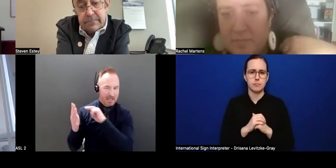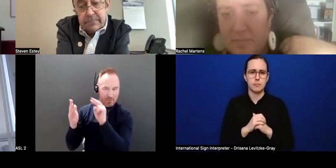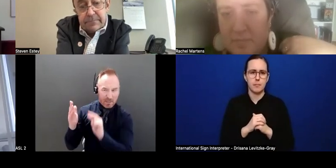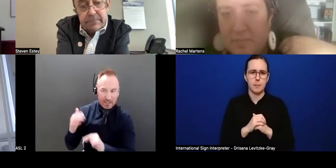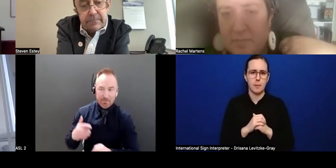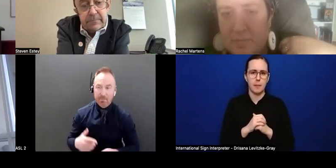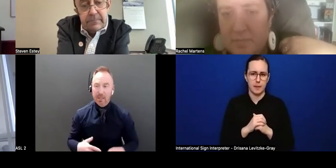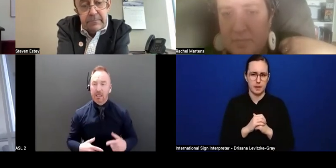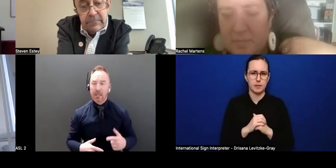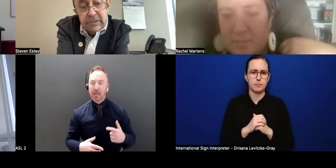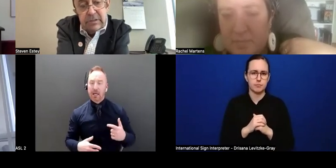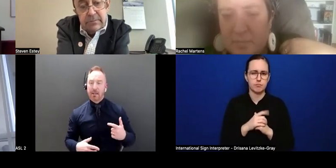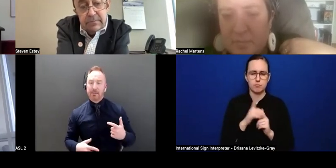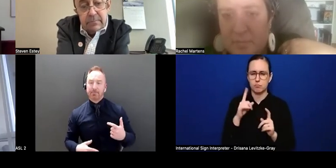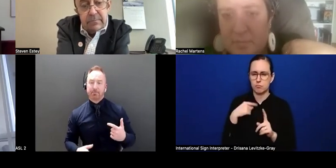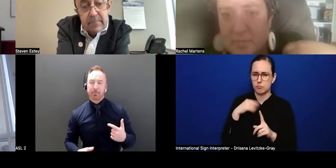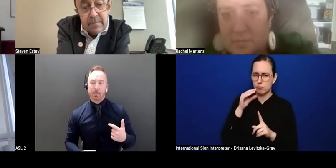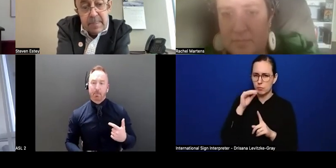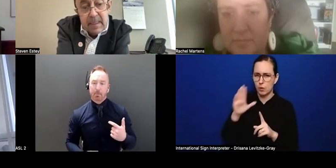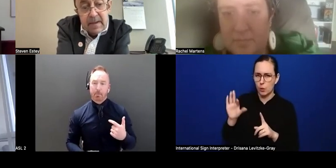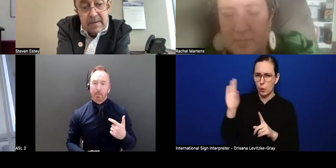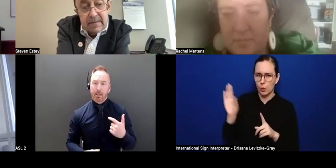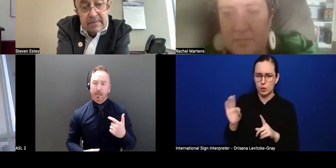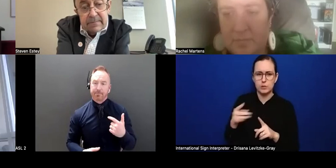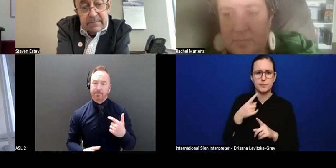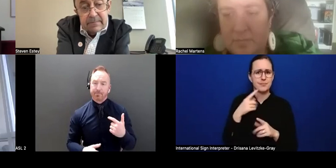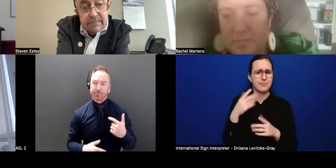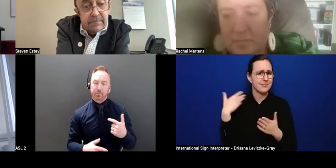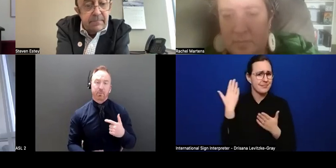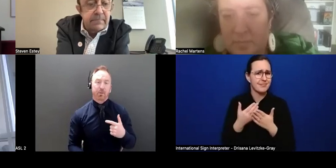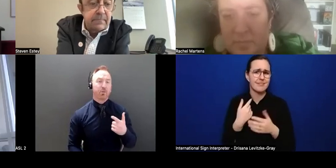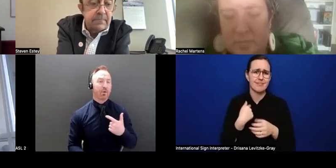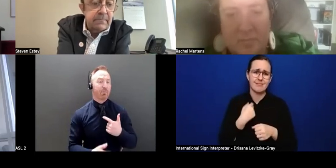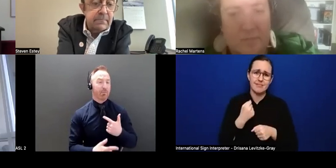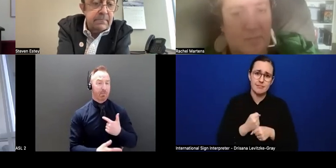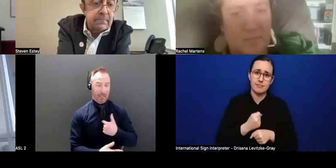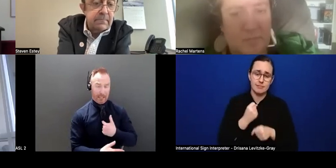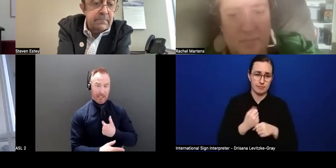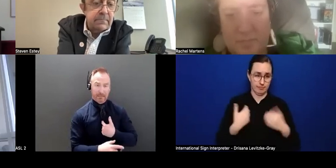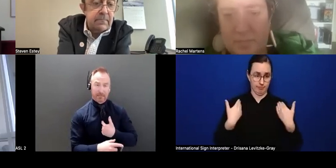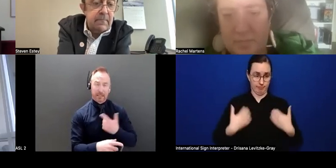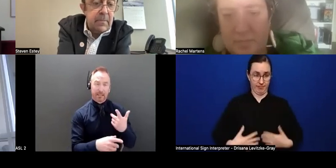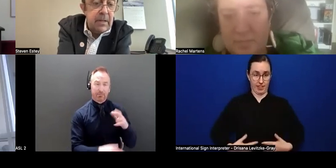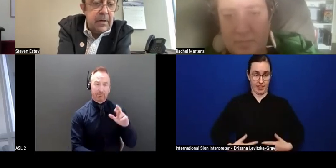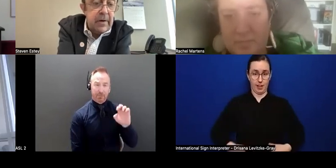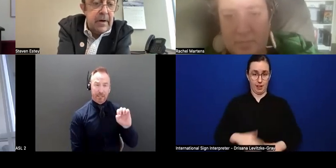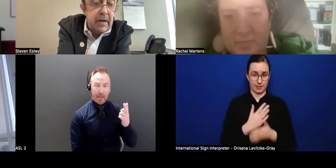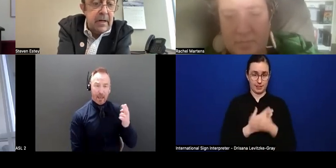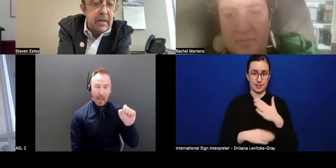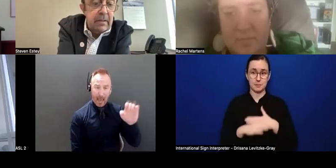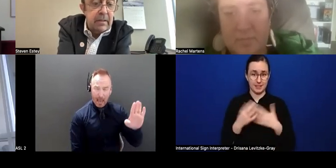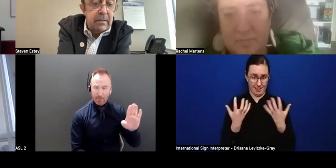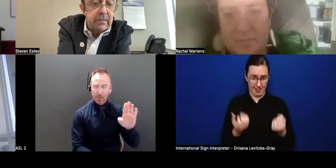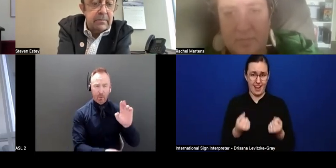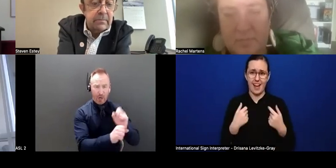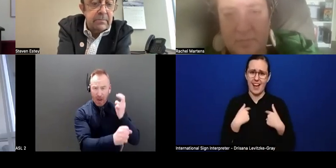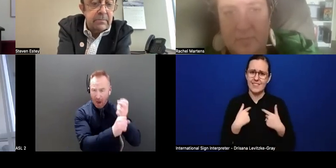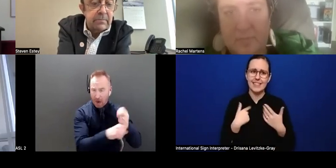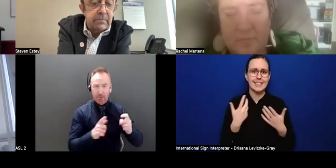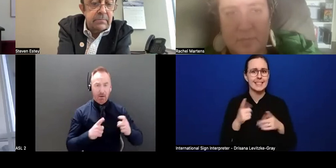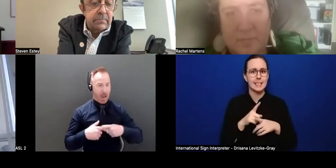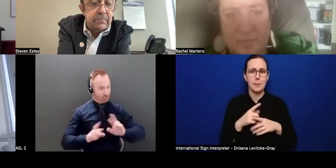hard to rehabilitate some serious physical disabilities, and now I'm fully ready, willing and able to work in a full-time job that will